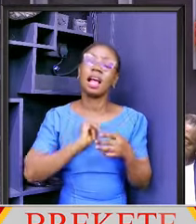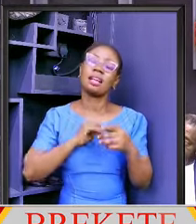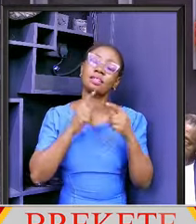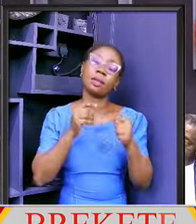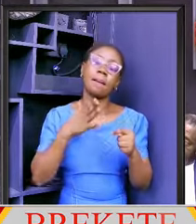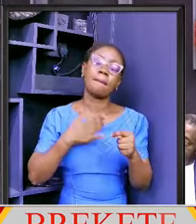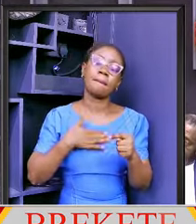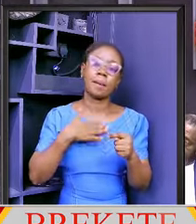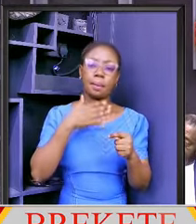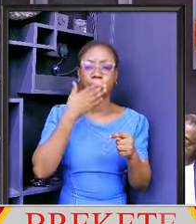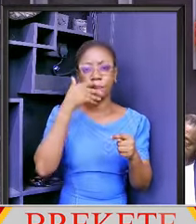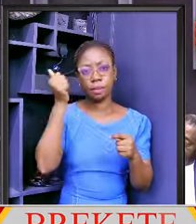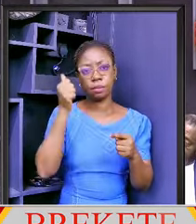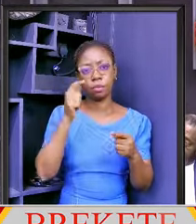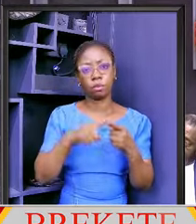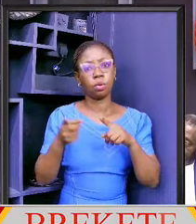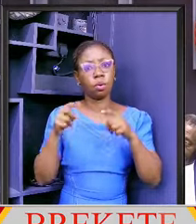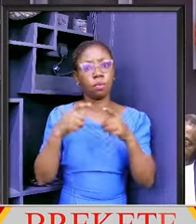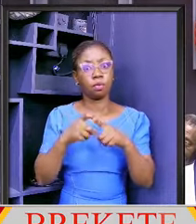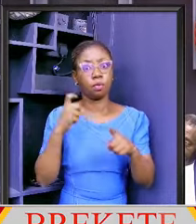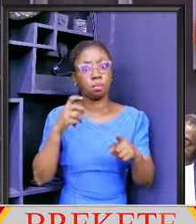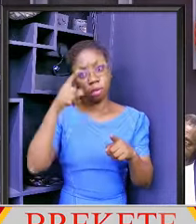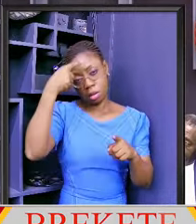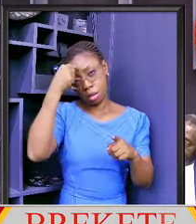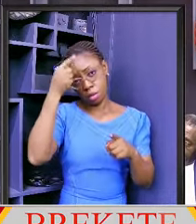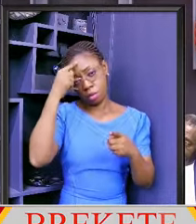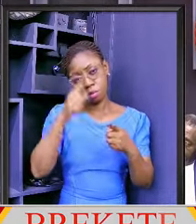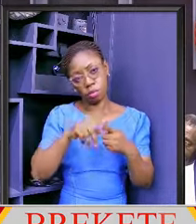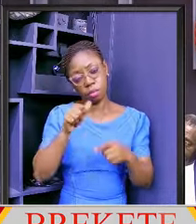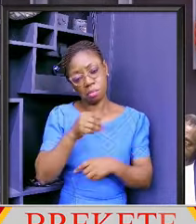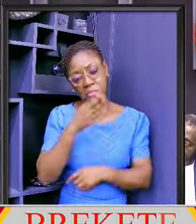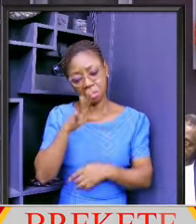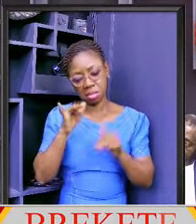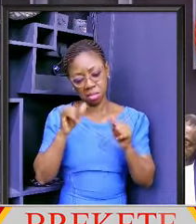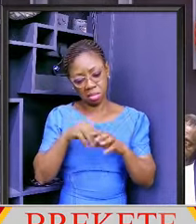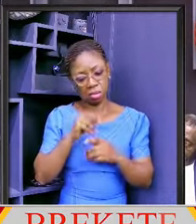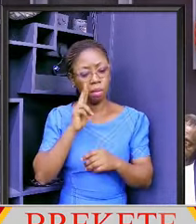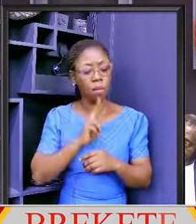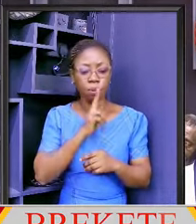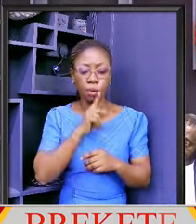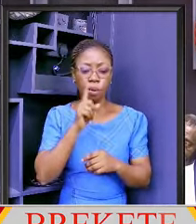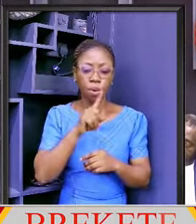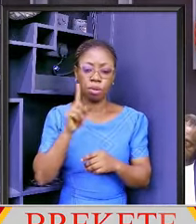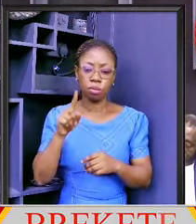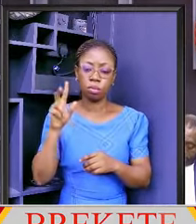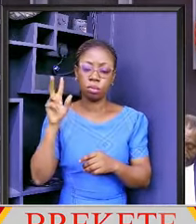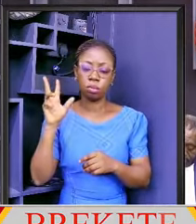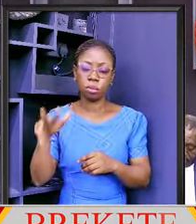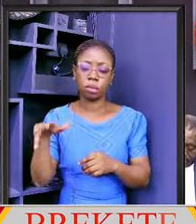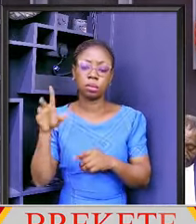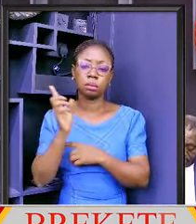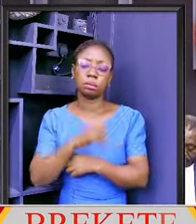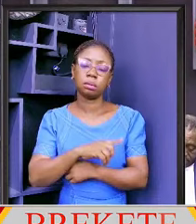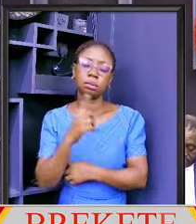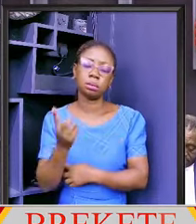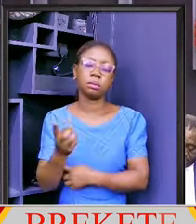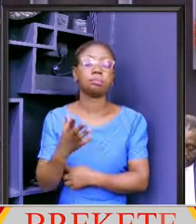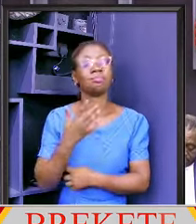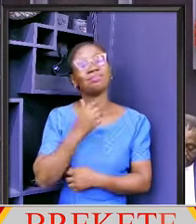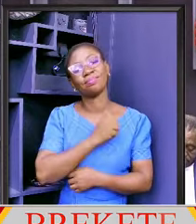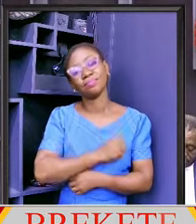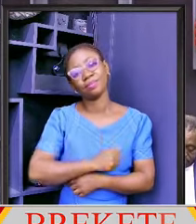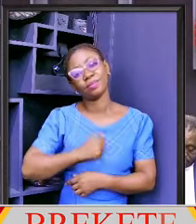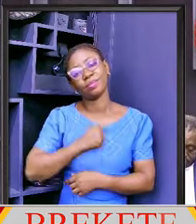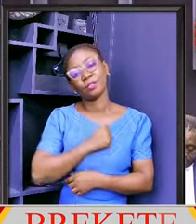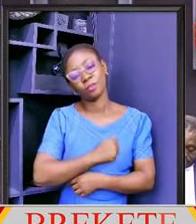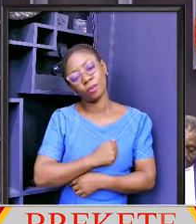best for me to come from Kano to Abuja and stay in hotel 1-3 days. It was a big joke. Sorry, sir. I apologize. So,